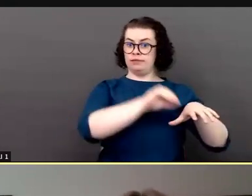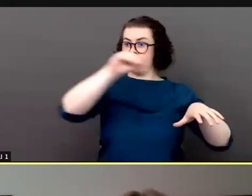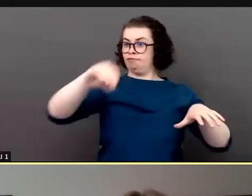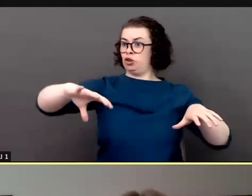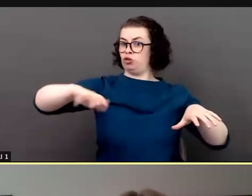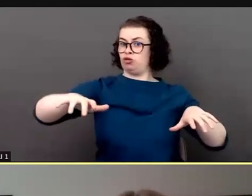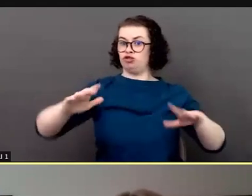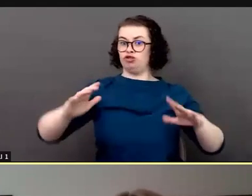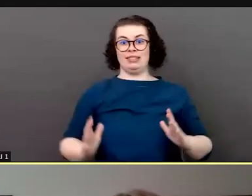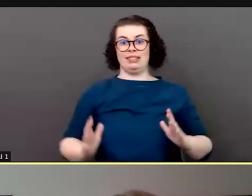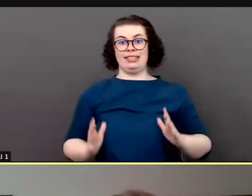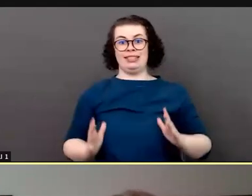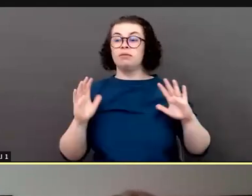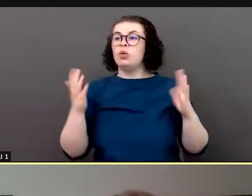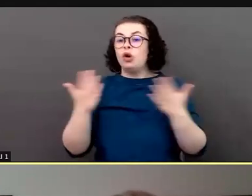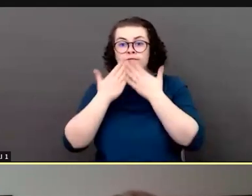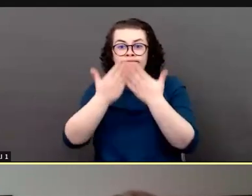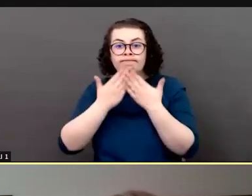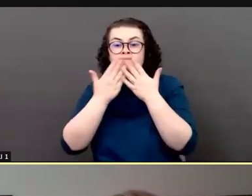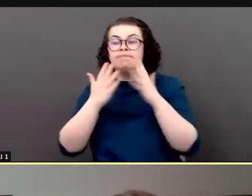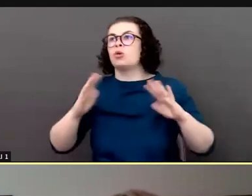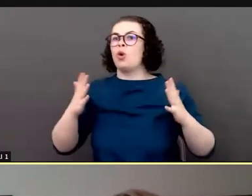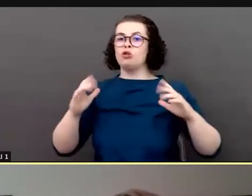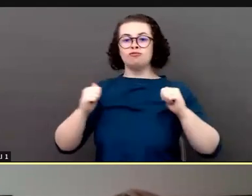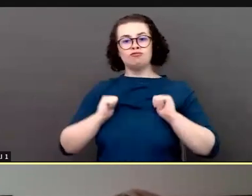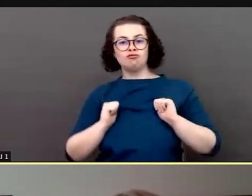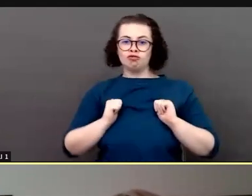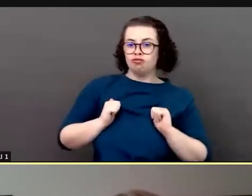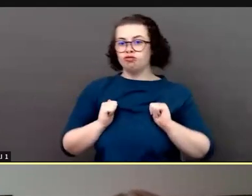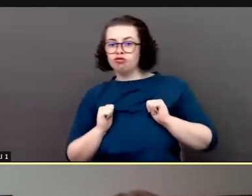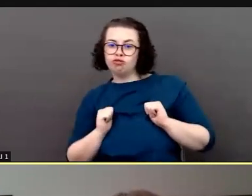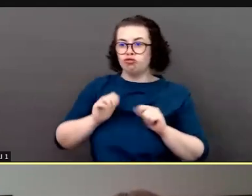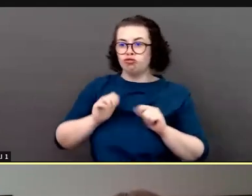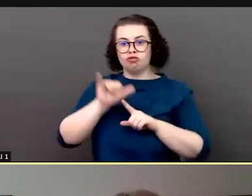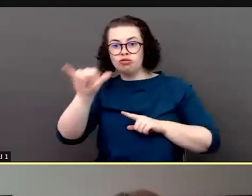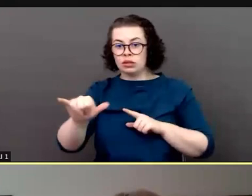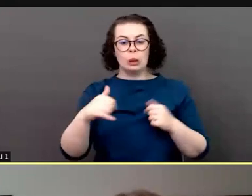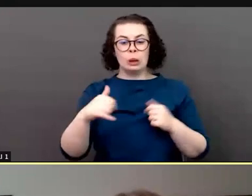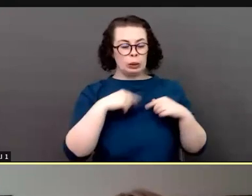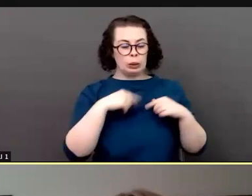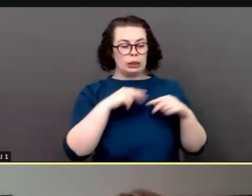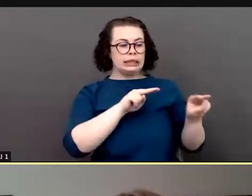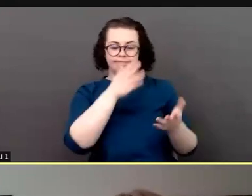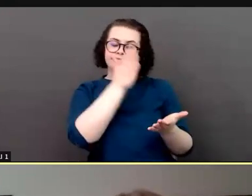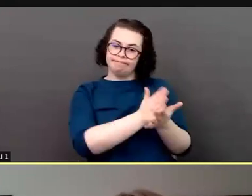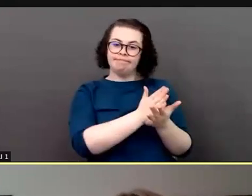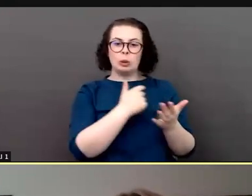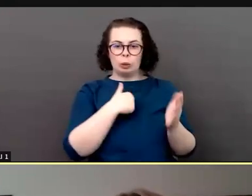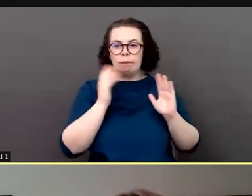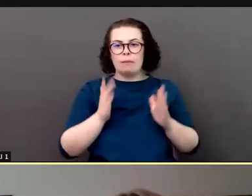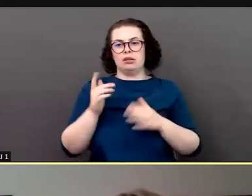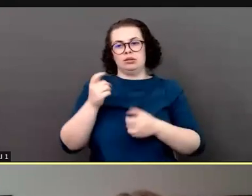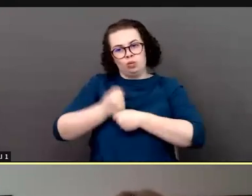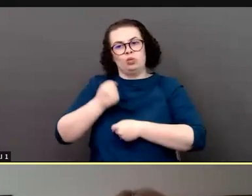indeed any other reason that was a convincing argument to start the work. It took more to convince